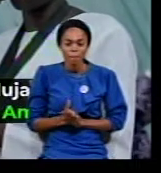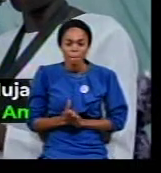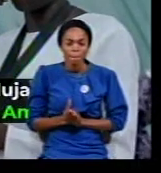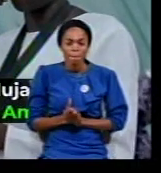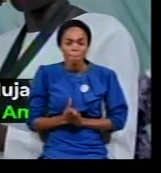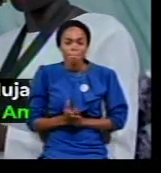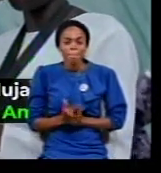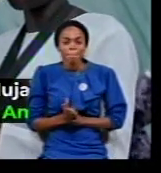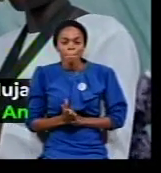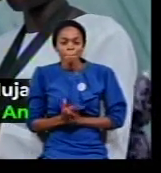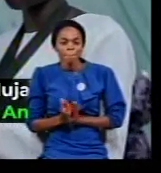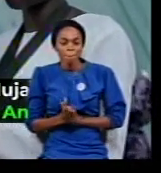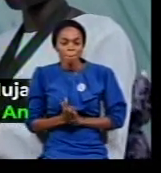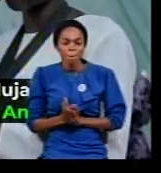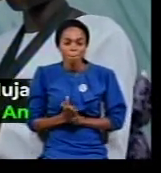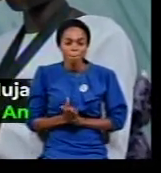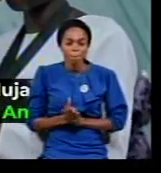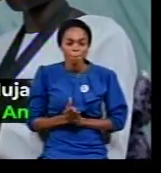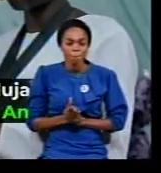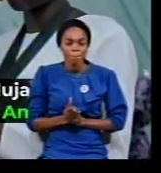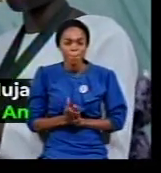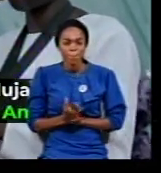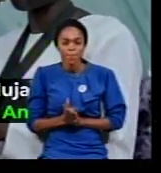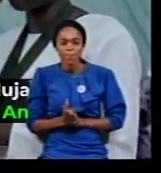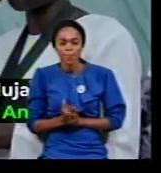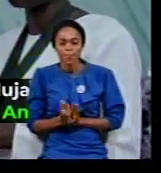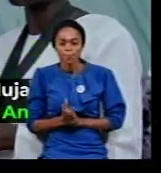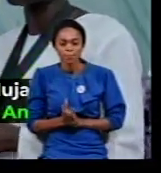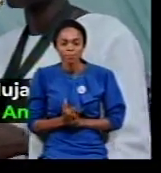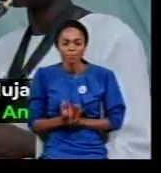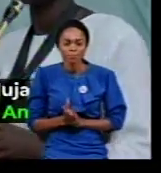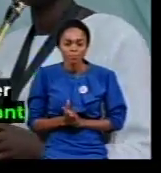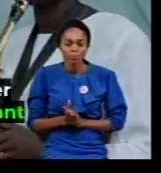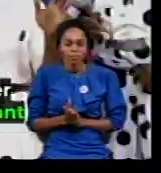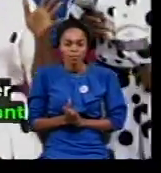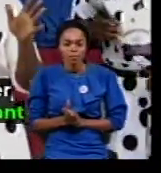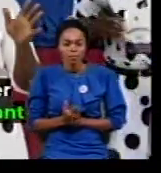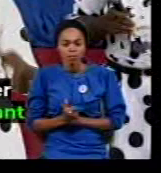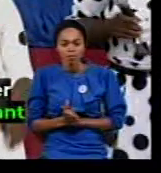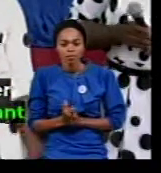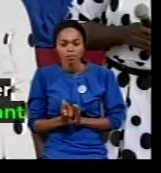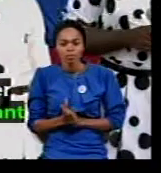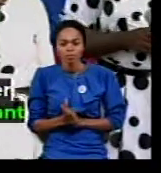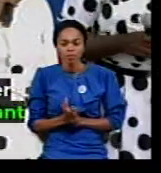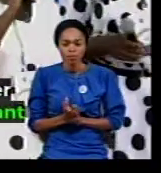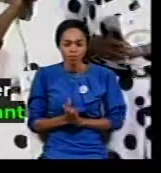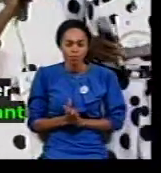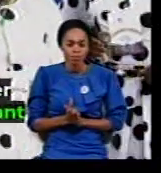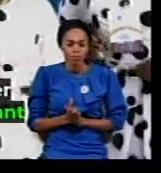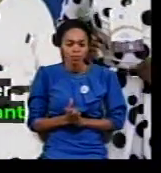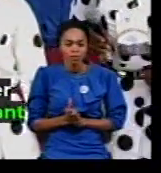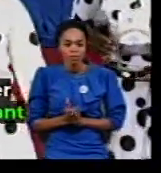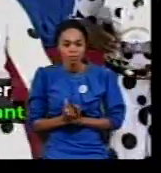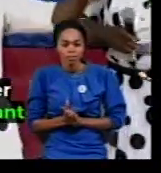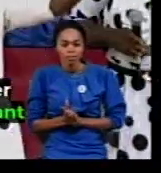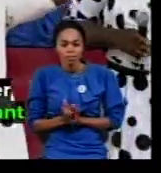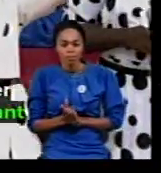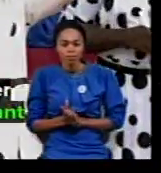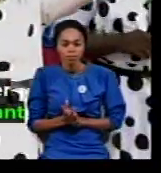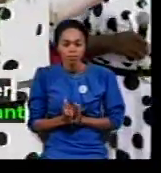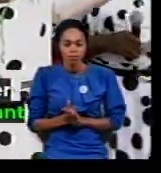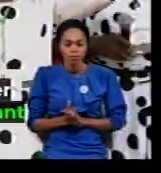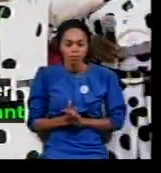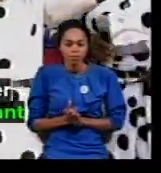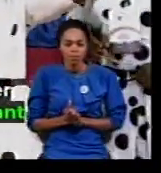He that will plead for him, let him be put to death while it is yet morning. For if he be